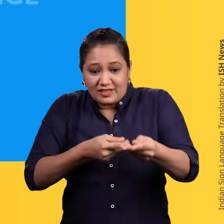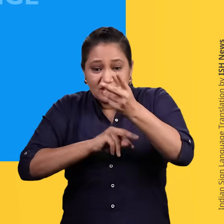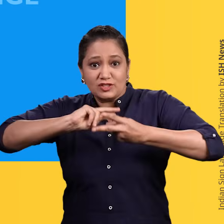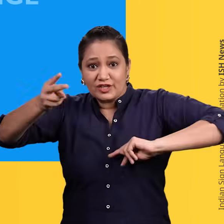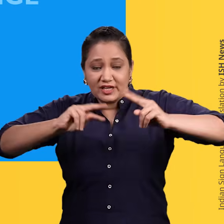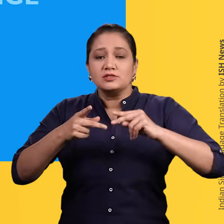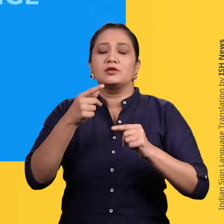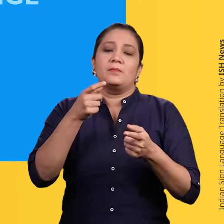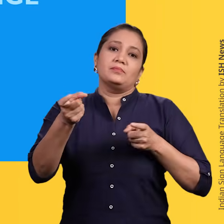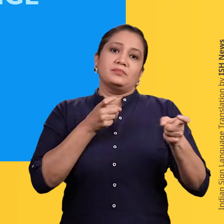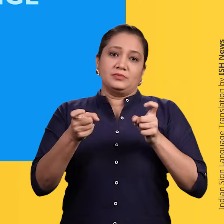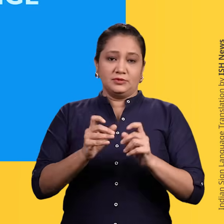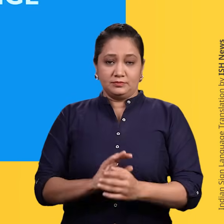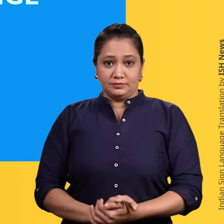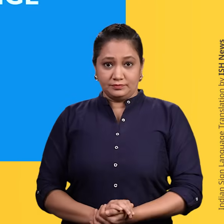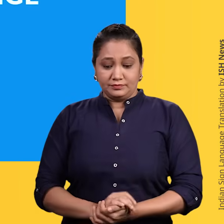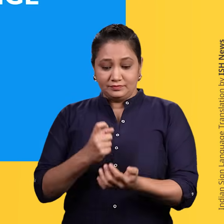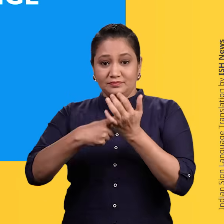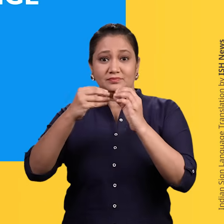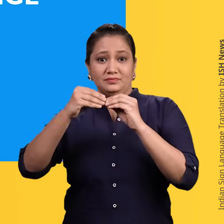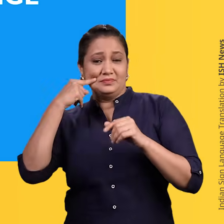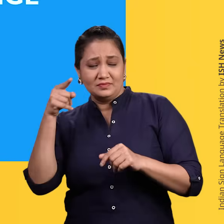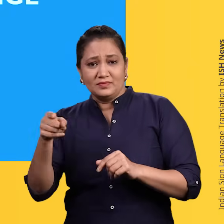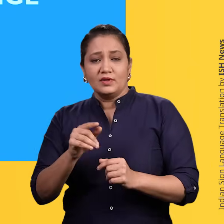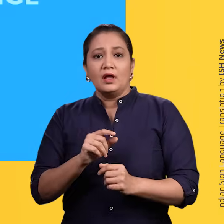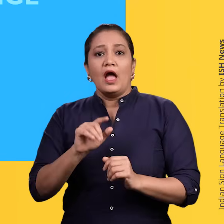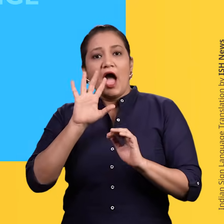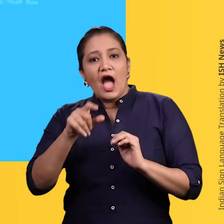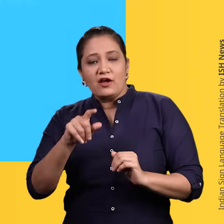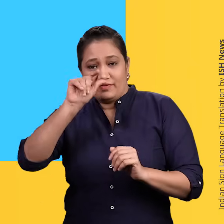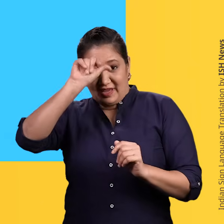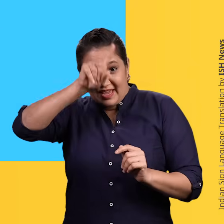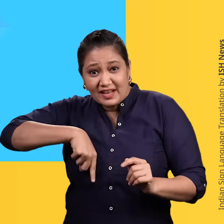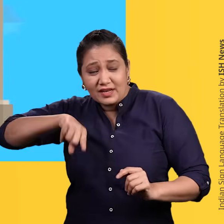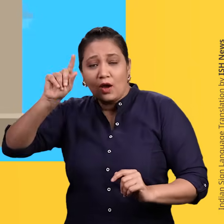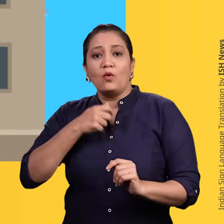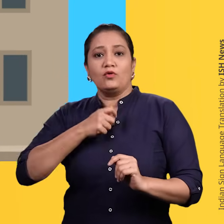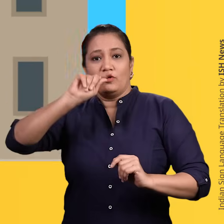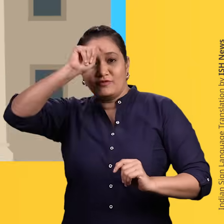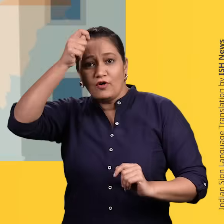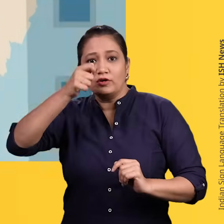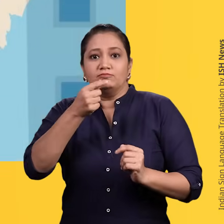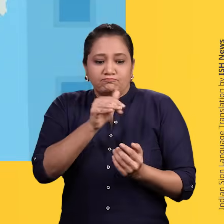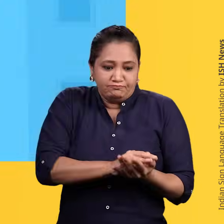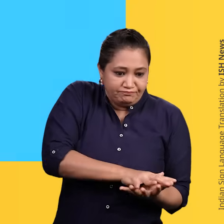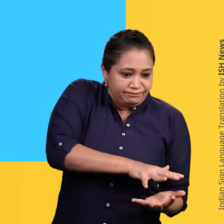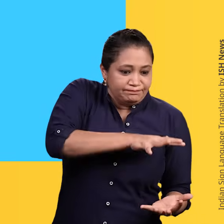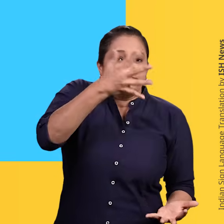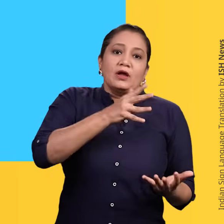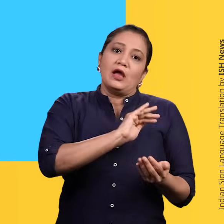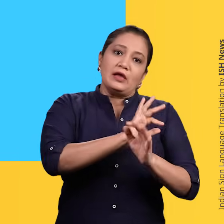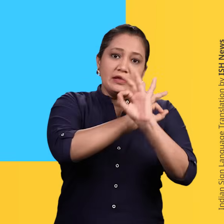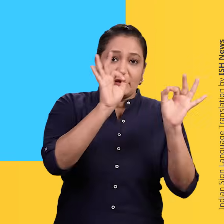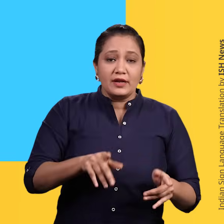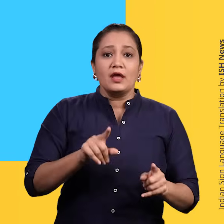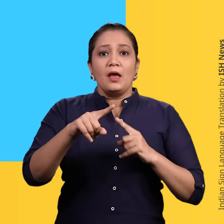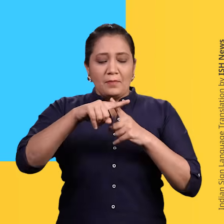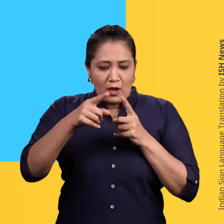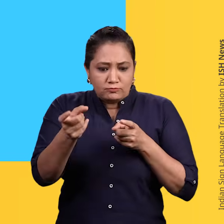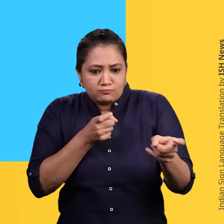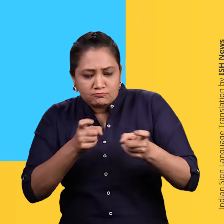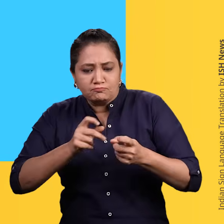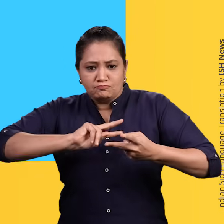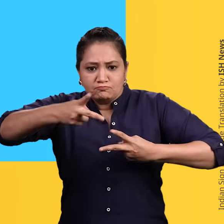Manager of foreign exchange. The RBI is a custodian of the country's foreign exchange